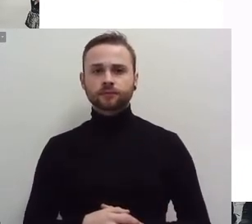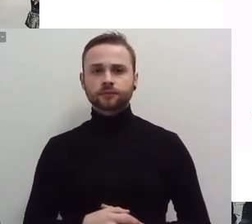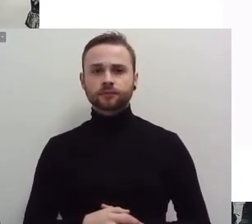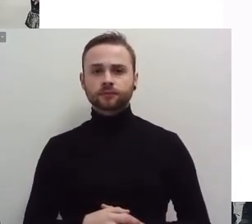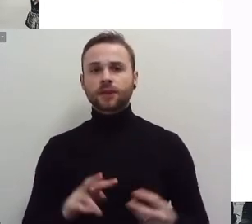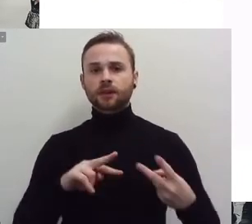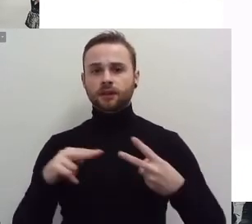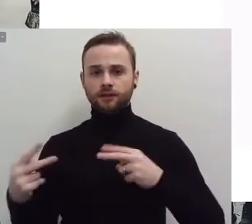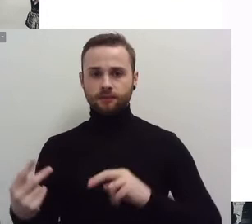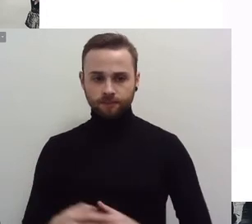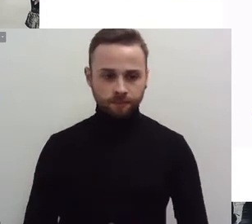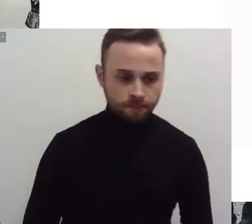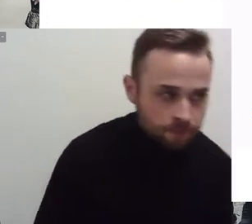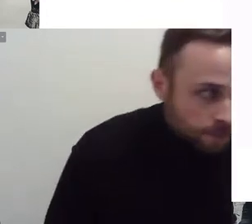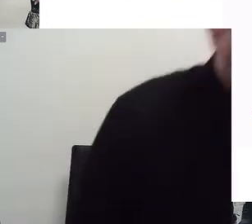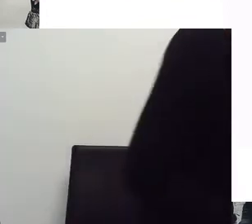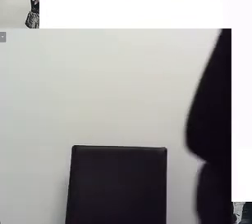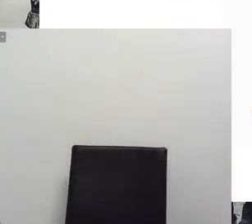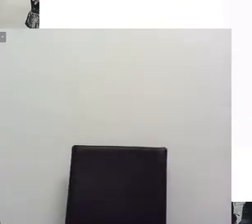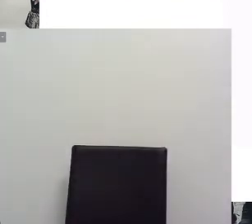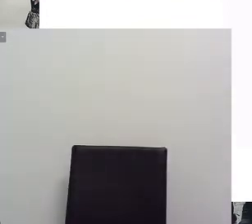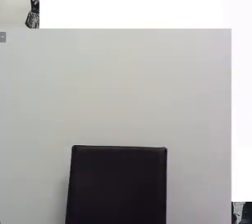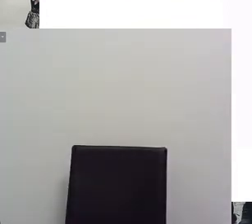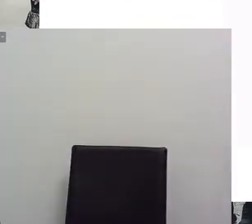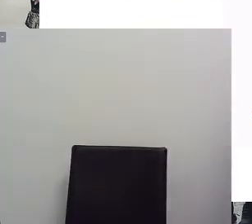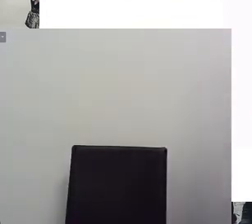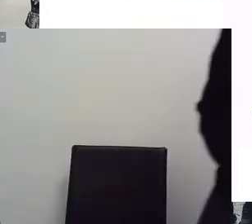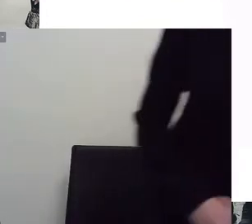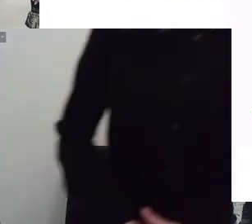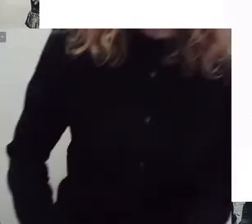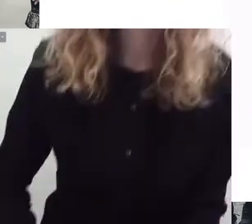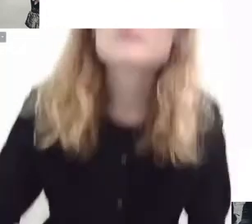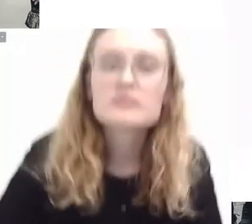where child protection is being discussed and developed, and the